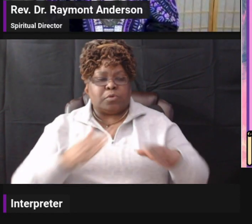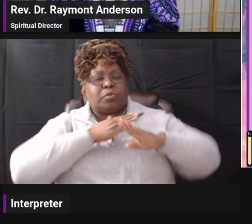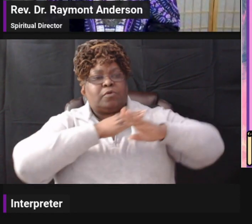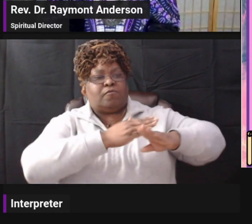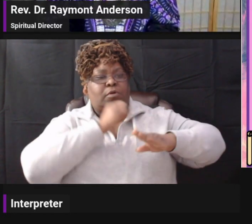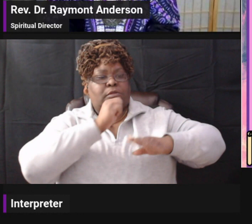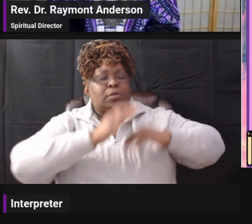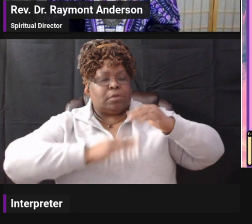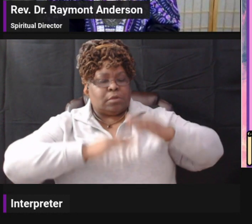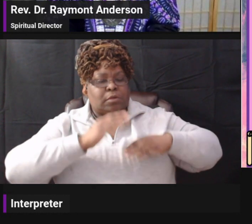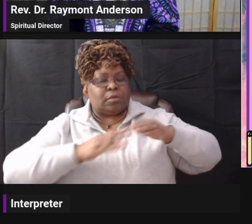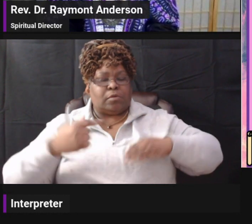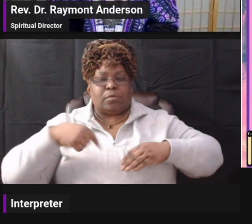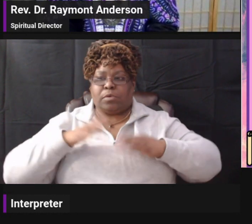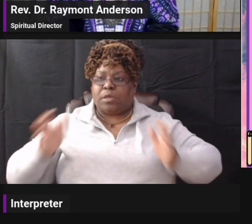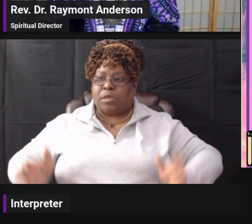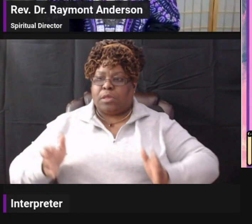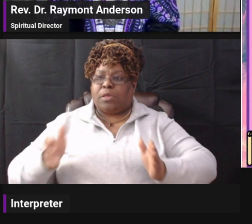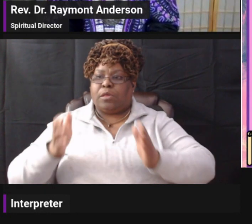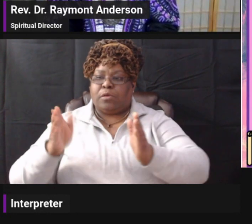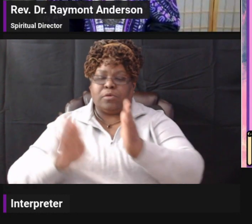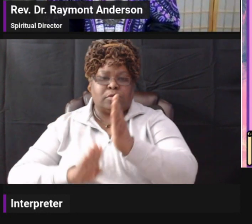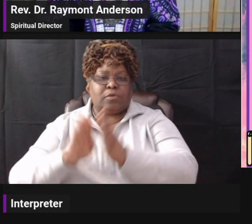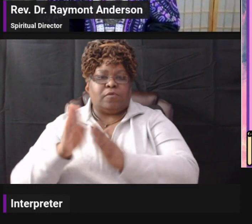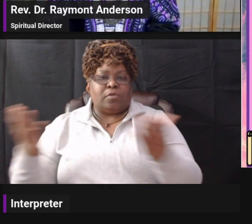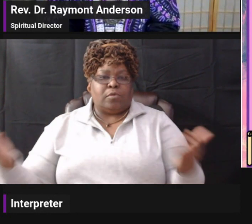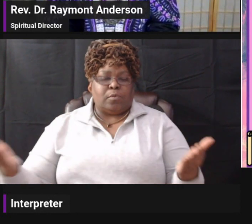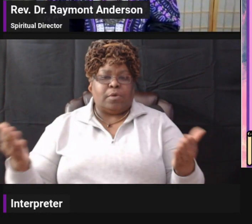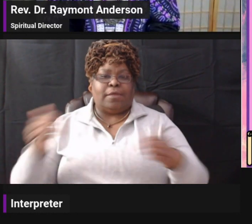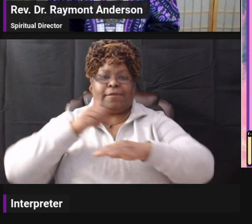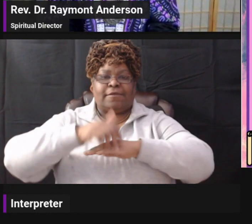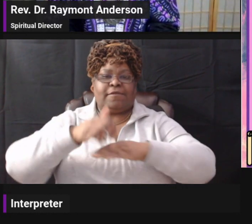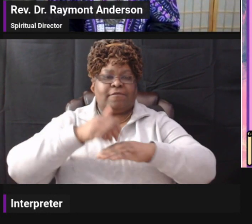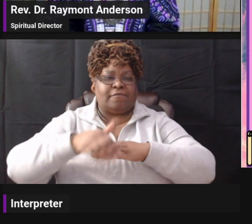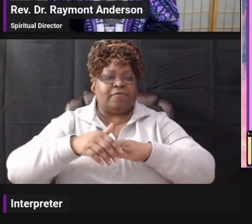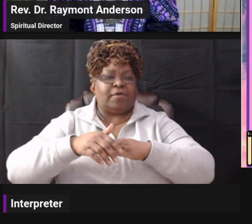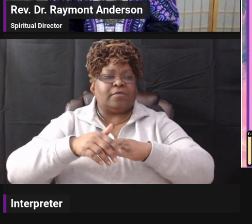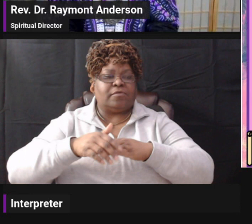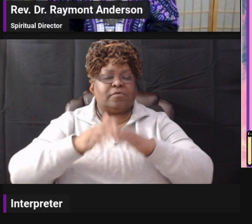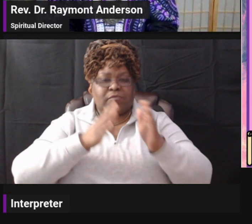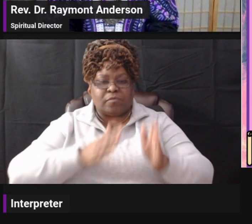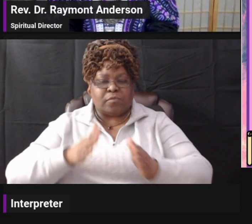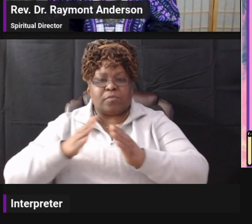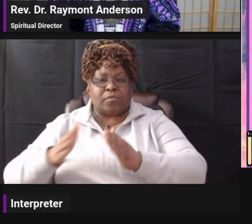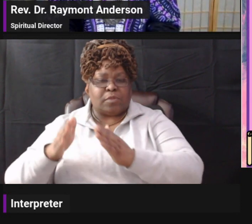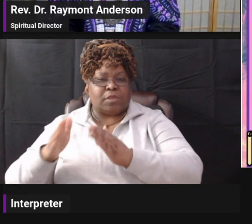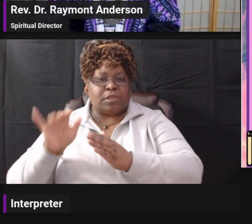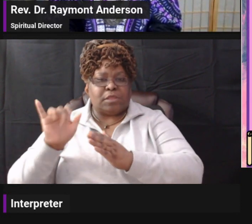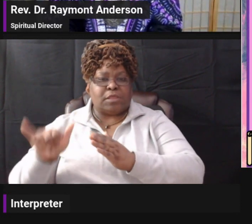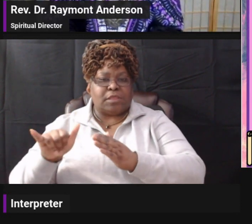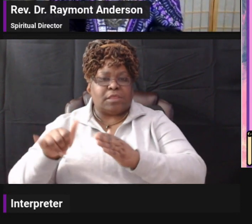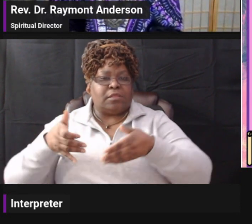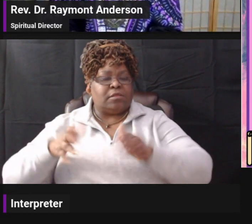Rather than avoiding discomfort, we are encouraged to develop effective coping strategies that